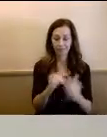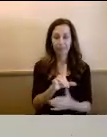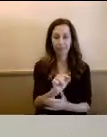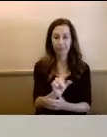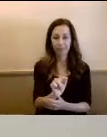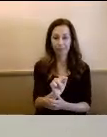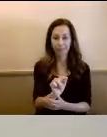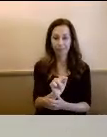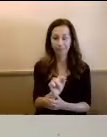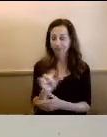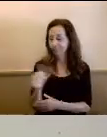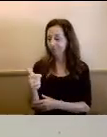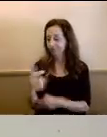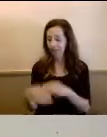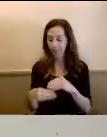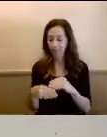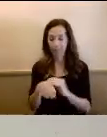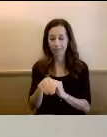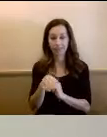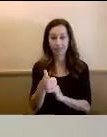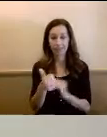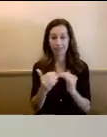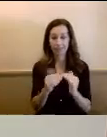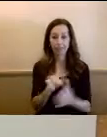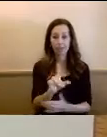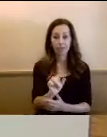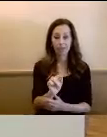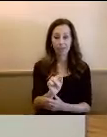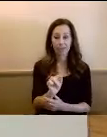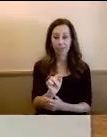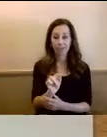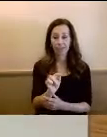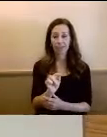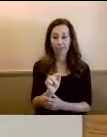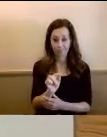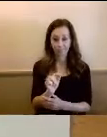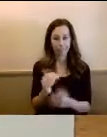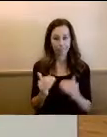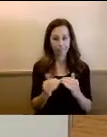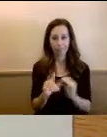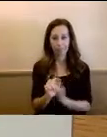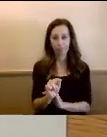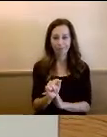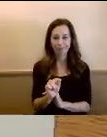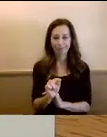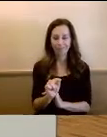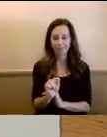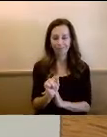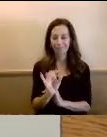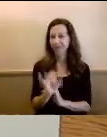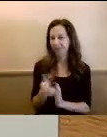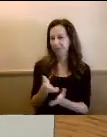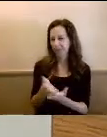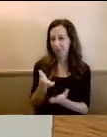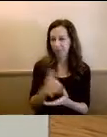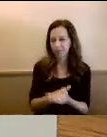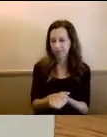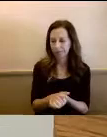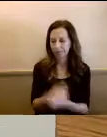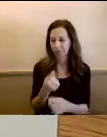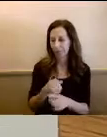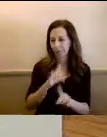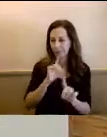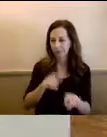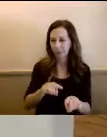equals 20. 10 plus 10 is 20 equals 20. So there is the proof that we